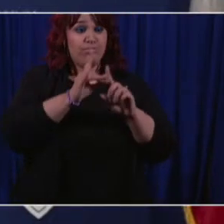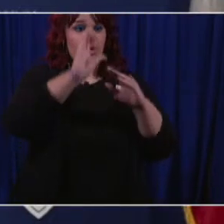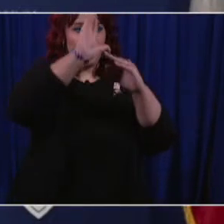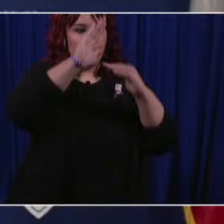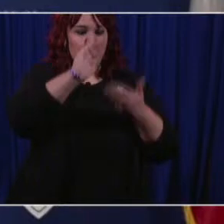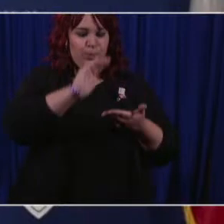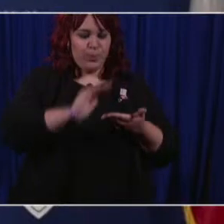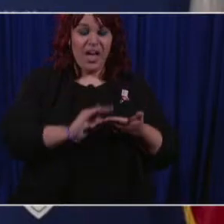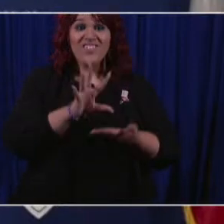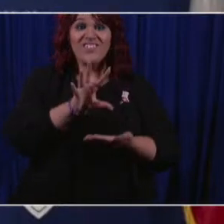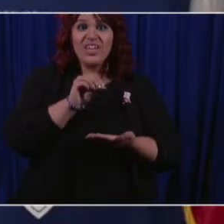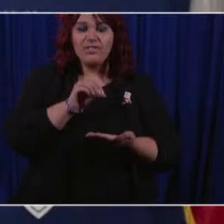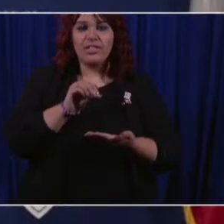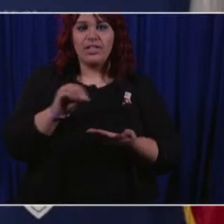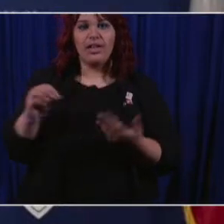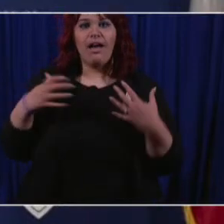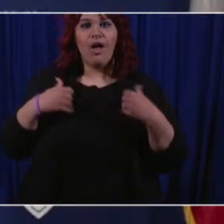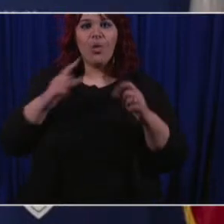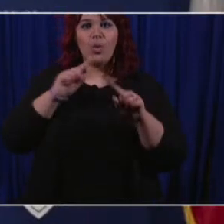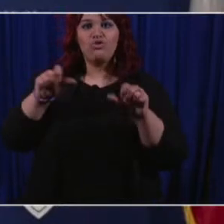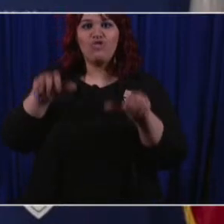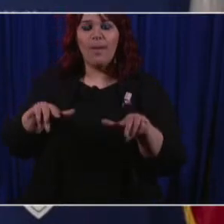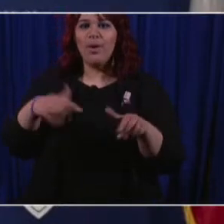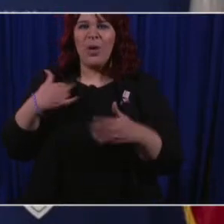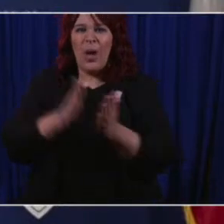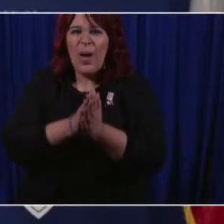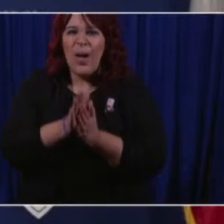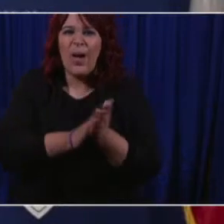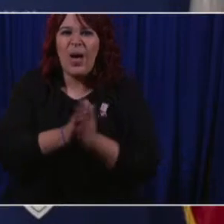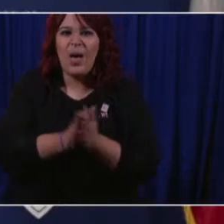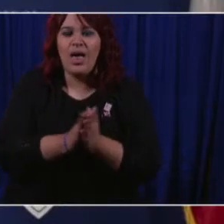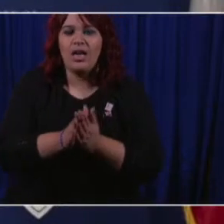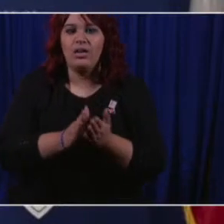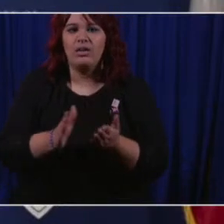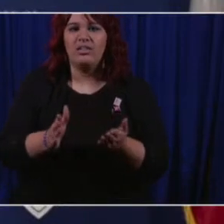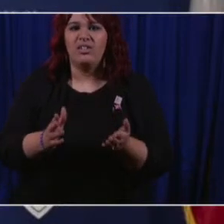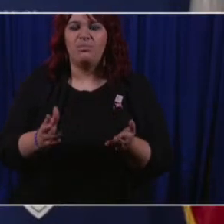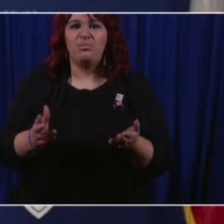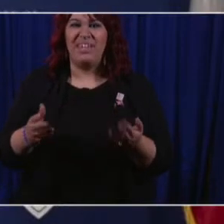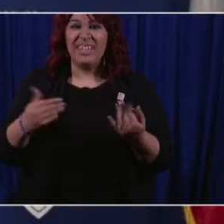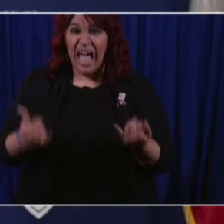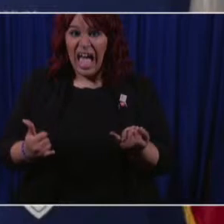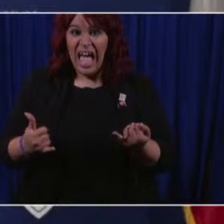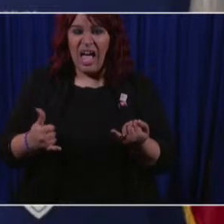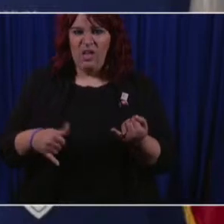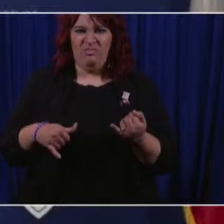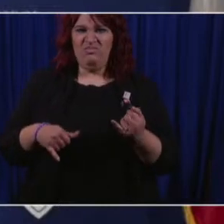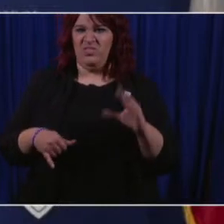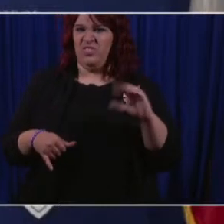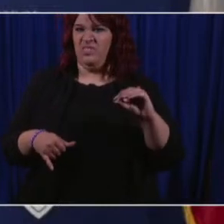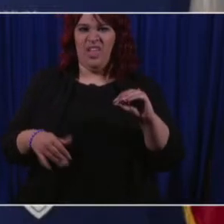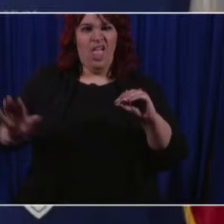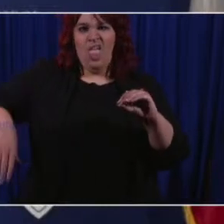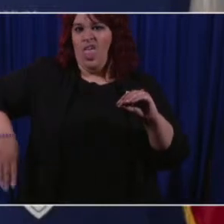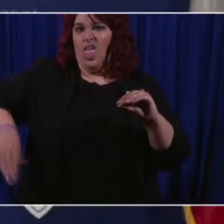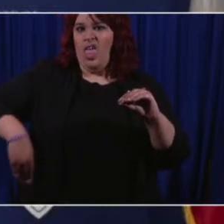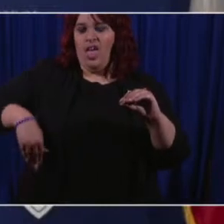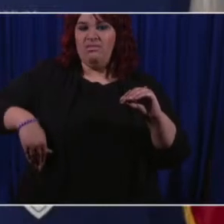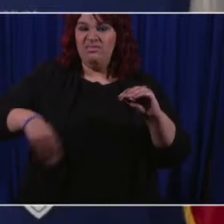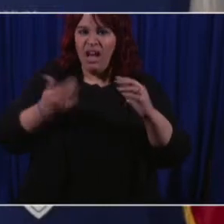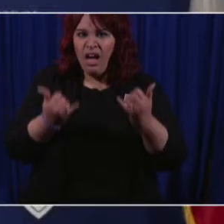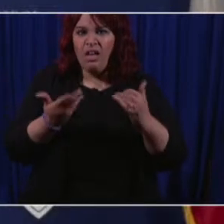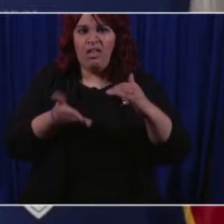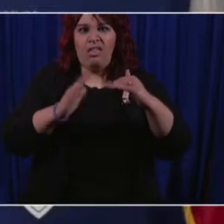direction. Is there going to be maybe some moderation on that or some middle ground here? What do you have to say to everybody as we move forward?